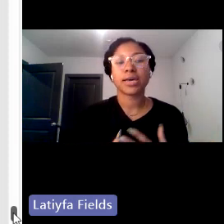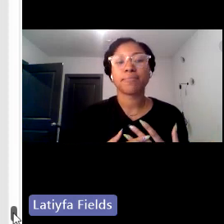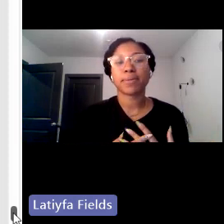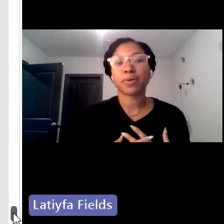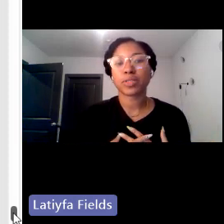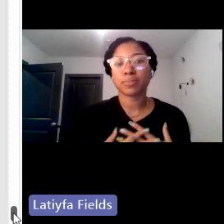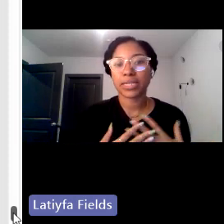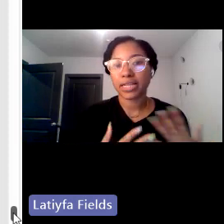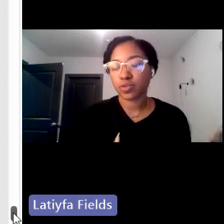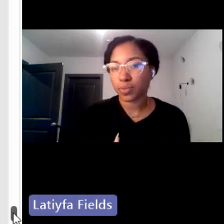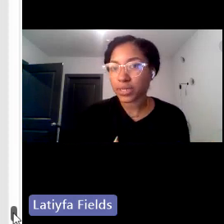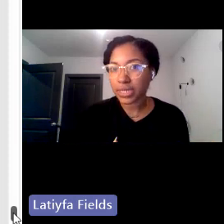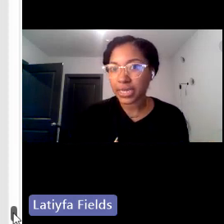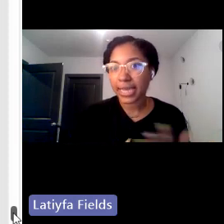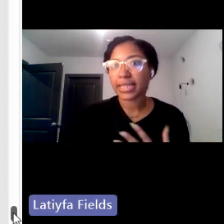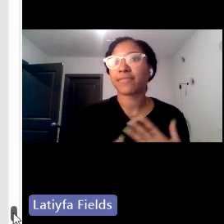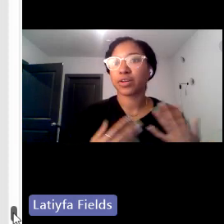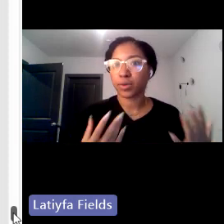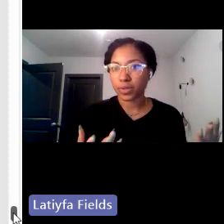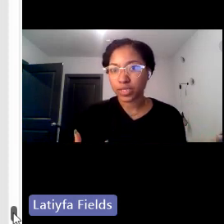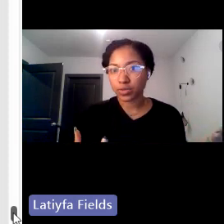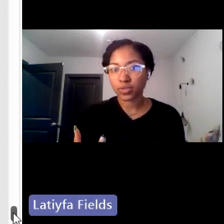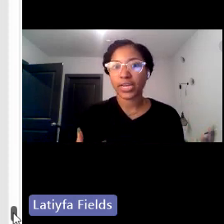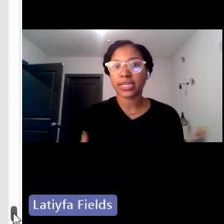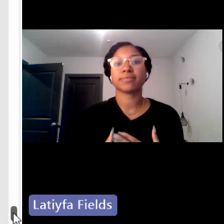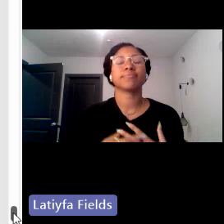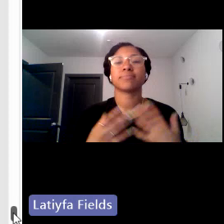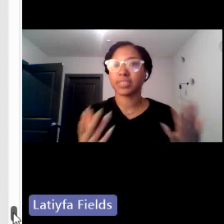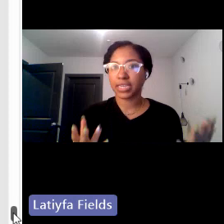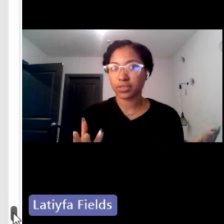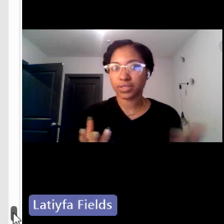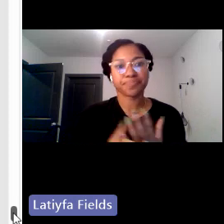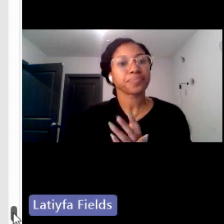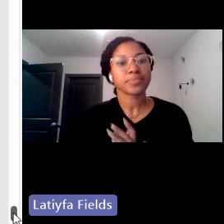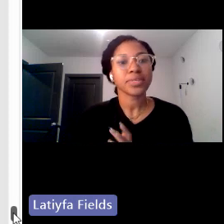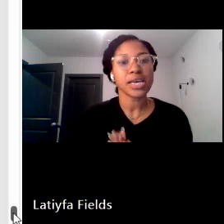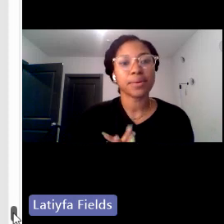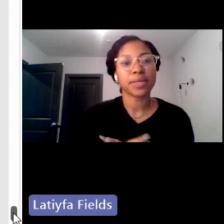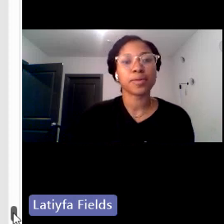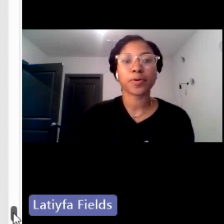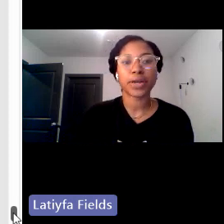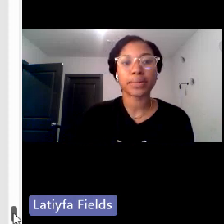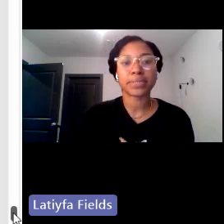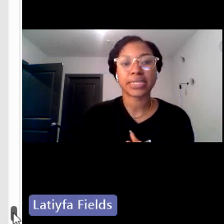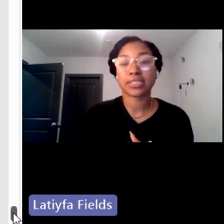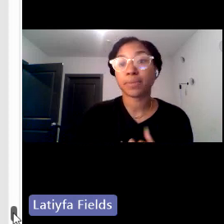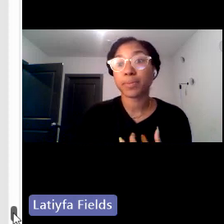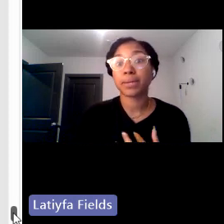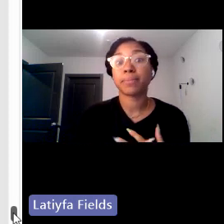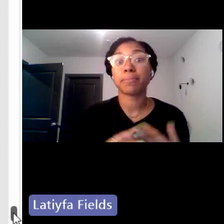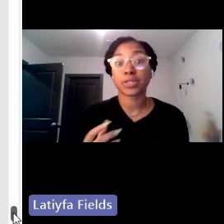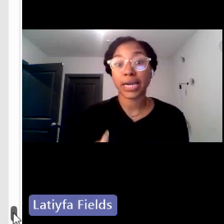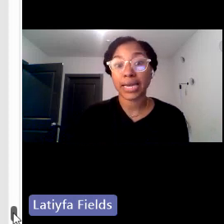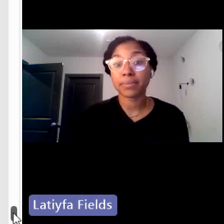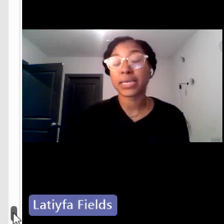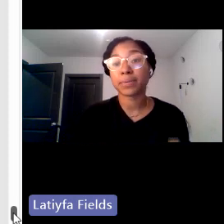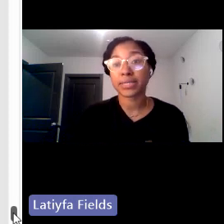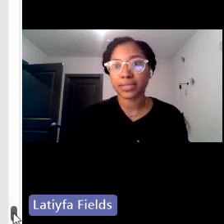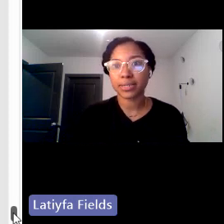coverage. Members meet eligibility and they have that criminal history check standards. The programs need to implement